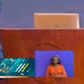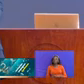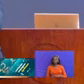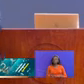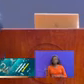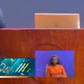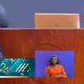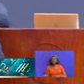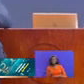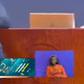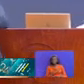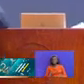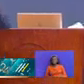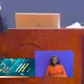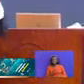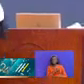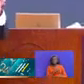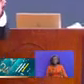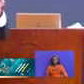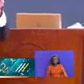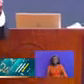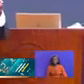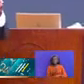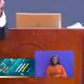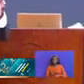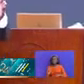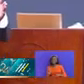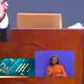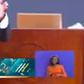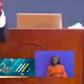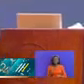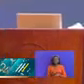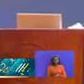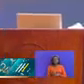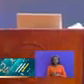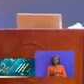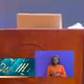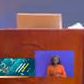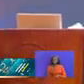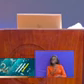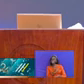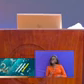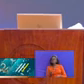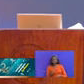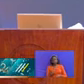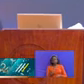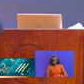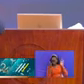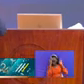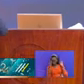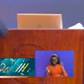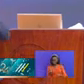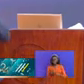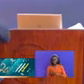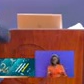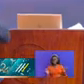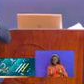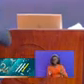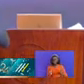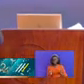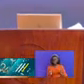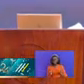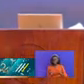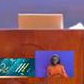priest and he perfected kingship but never perfected pries lihood so he was Earthly